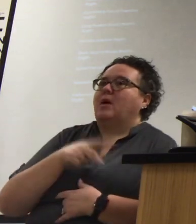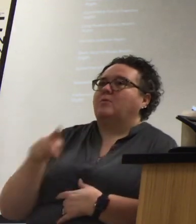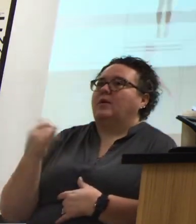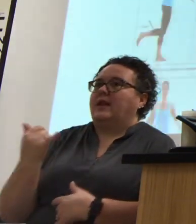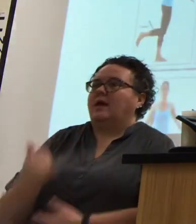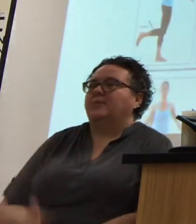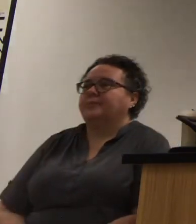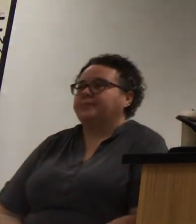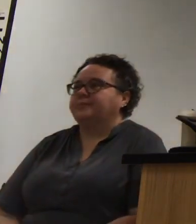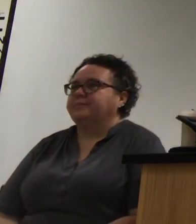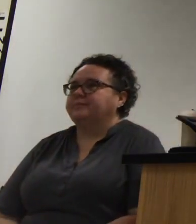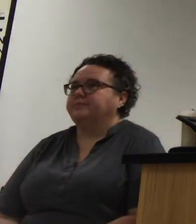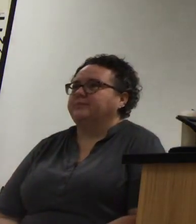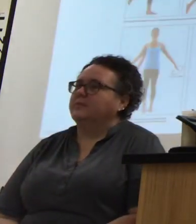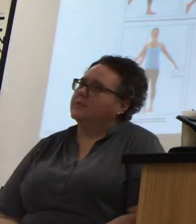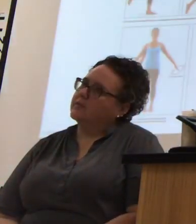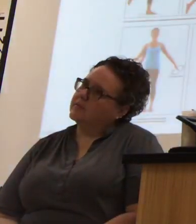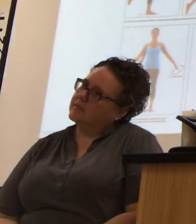A